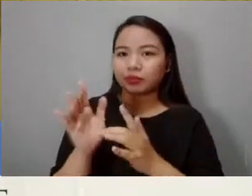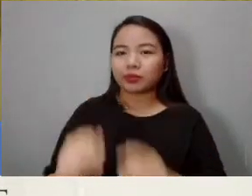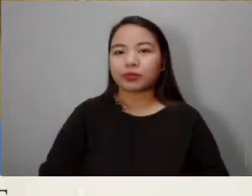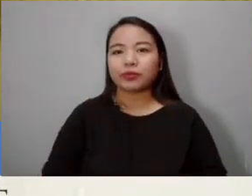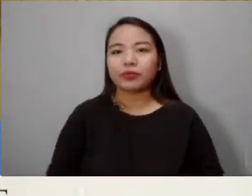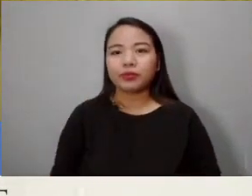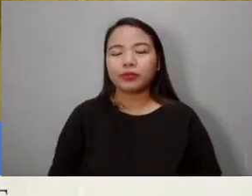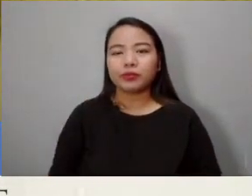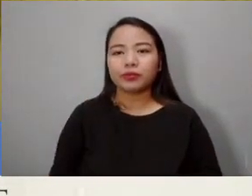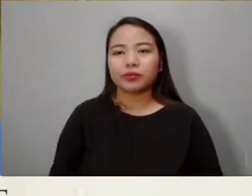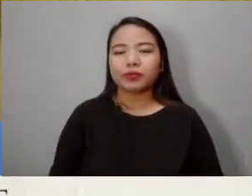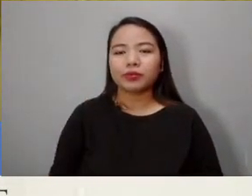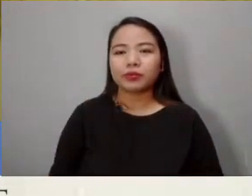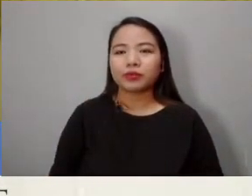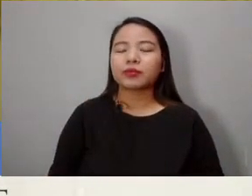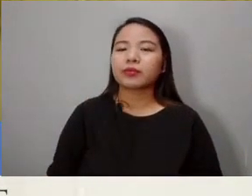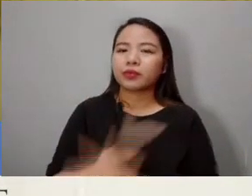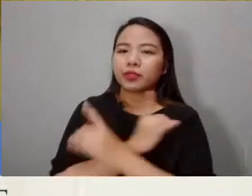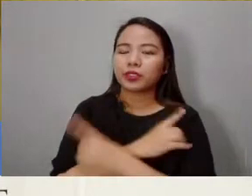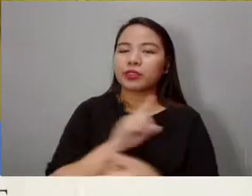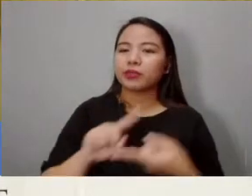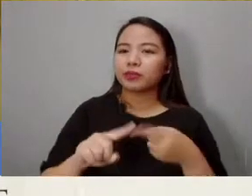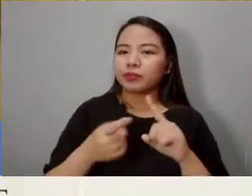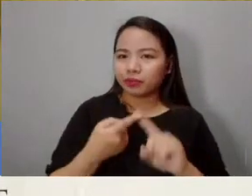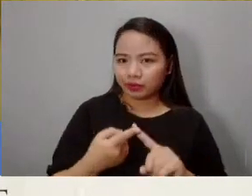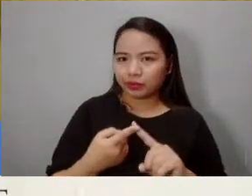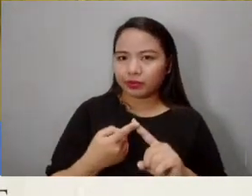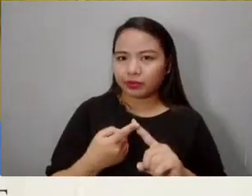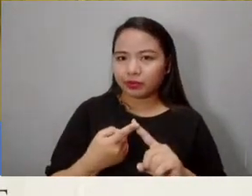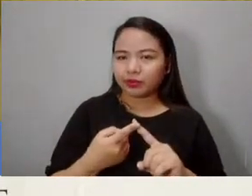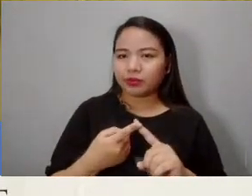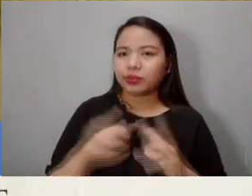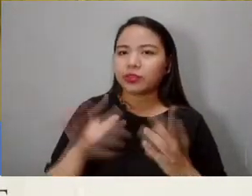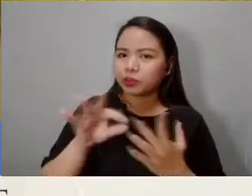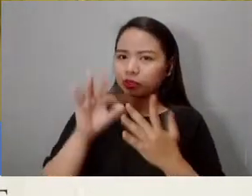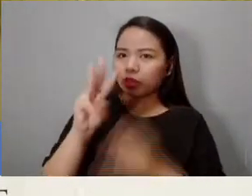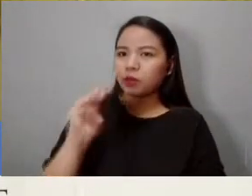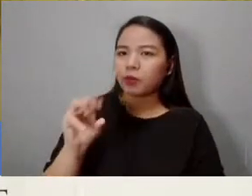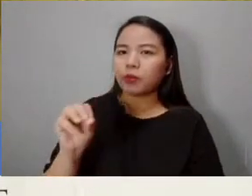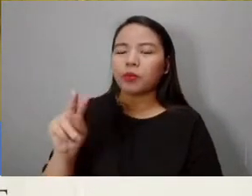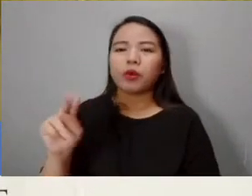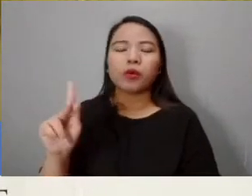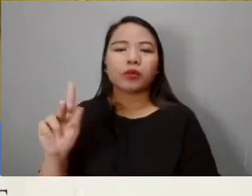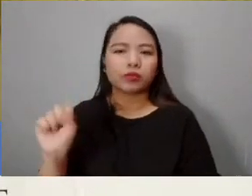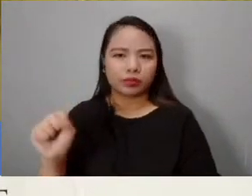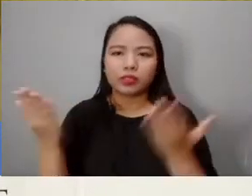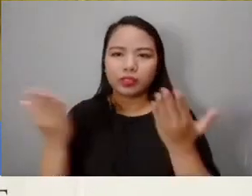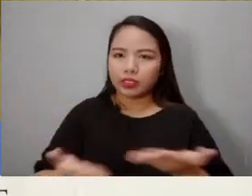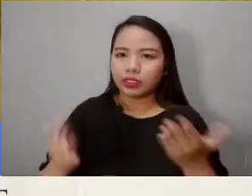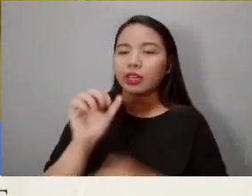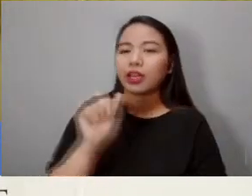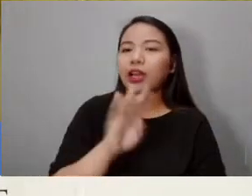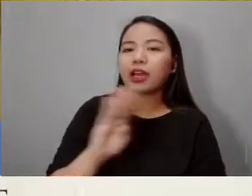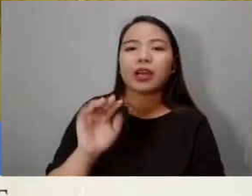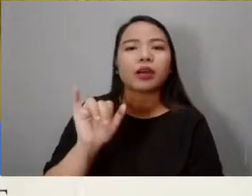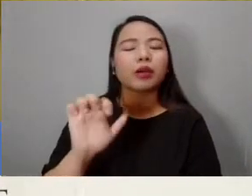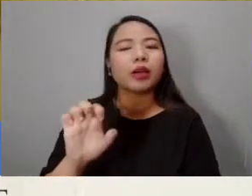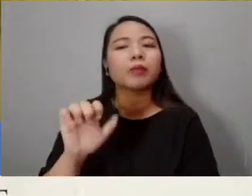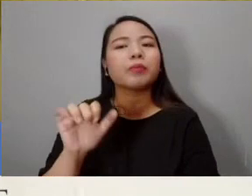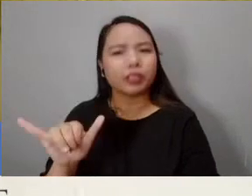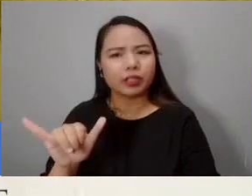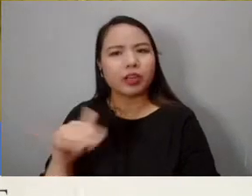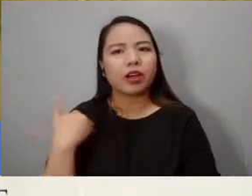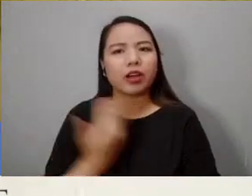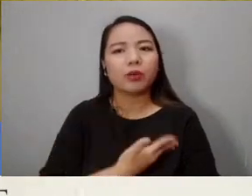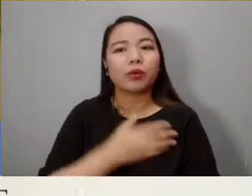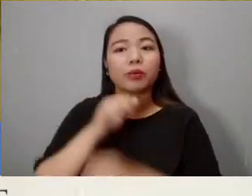My dear friends, especially the monks of this abbey, our Blessed Mother invites